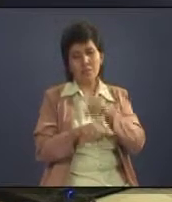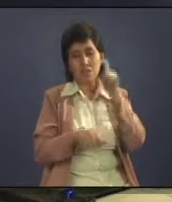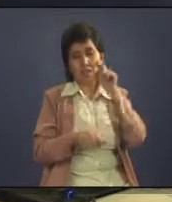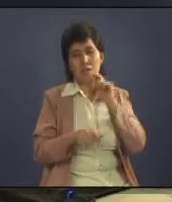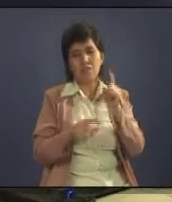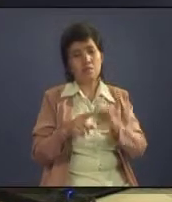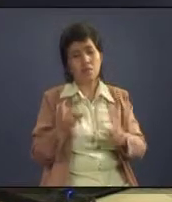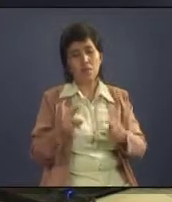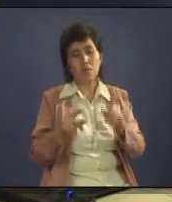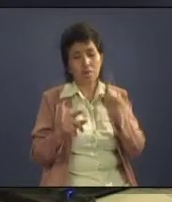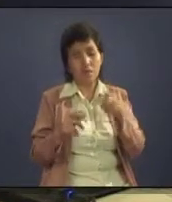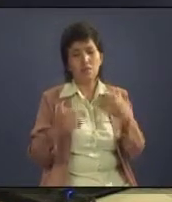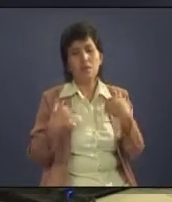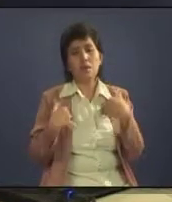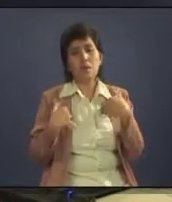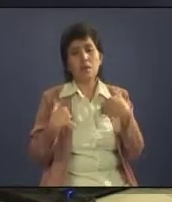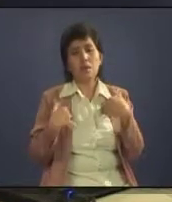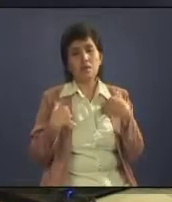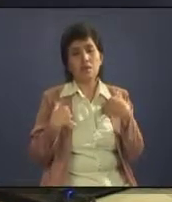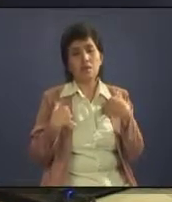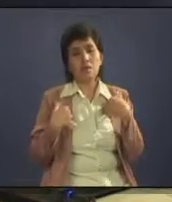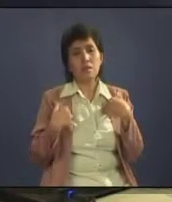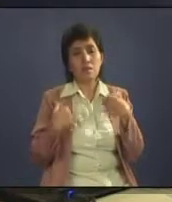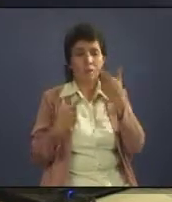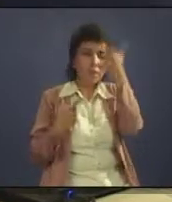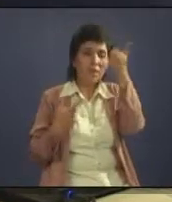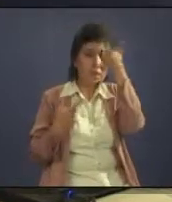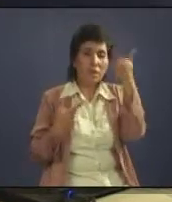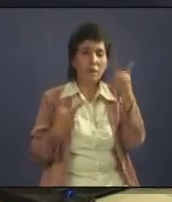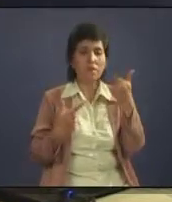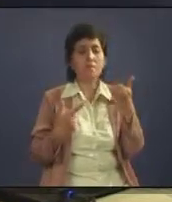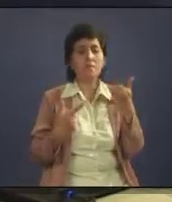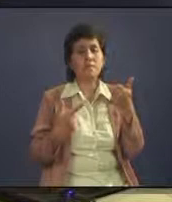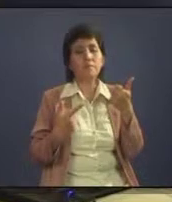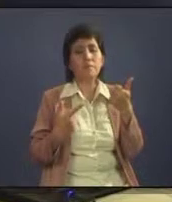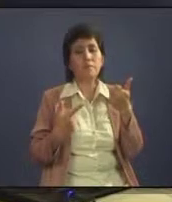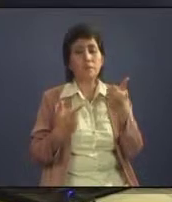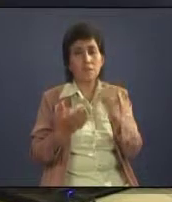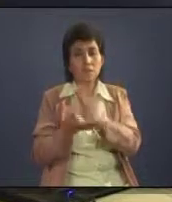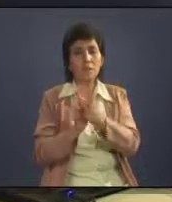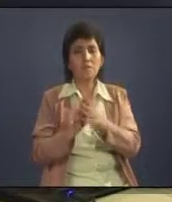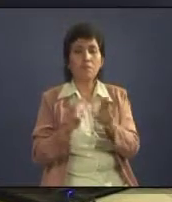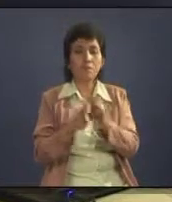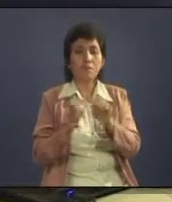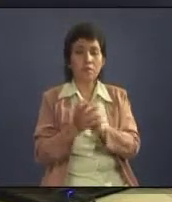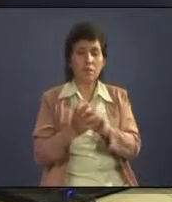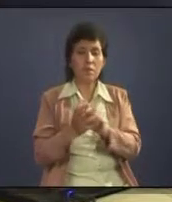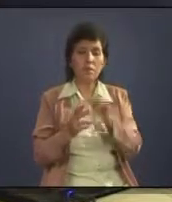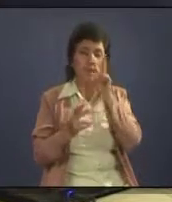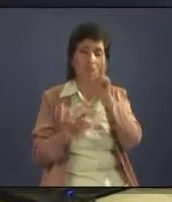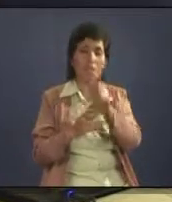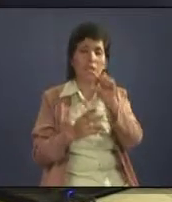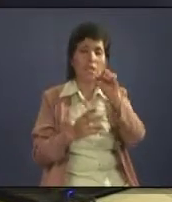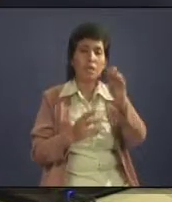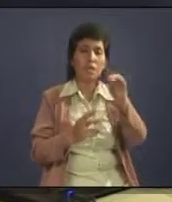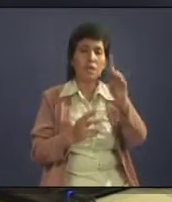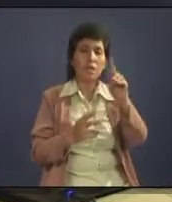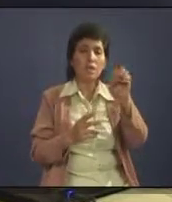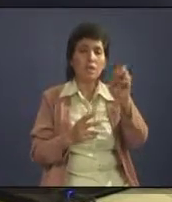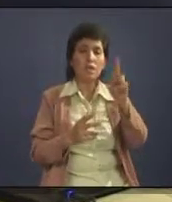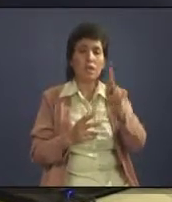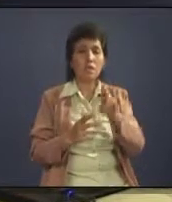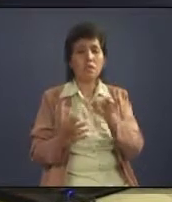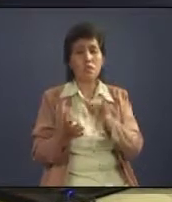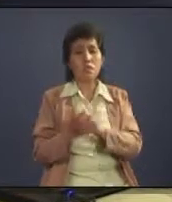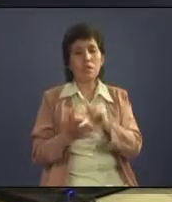okay? It must have a trigger to make them who they are today. Yep. Next one, we go to gender. Gender is a